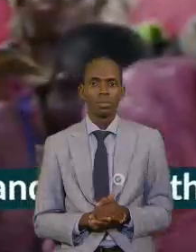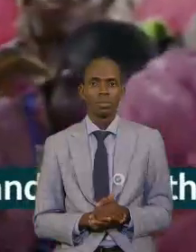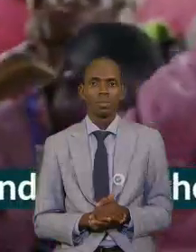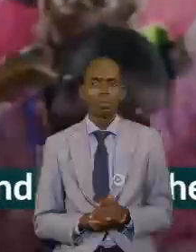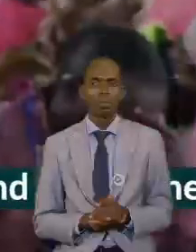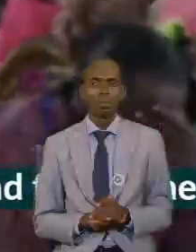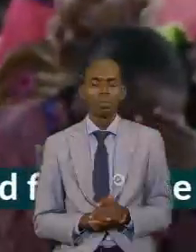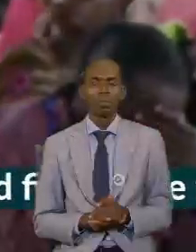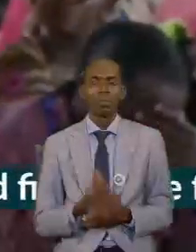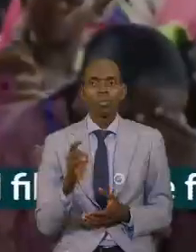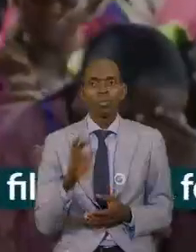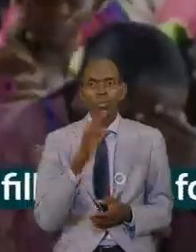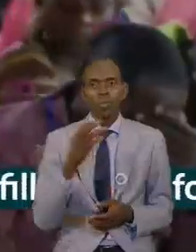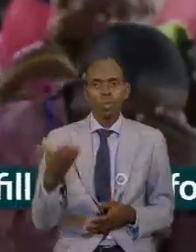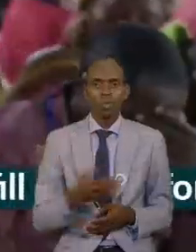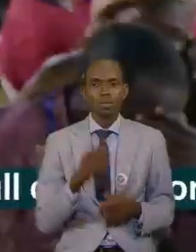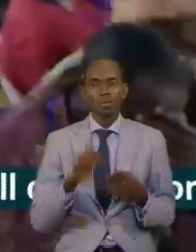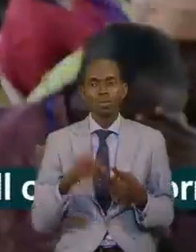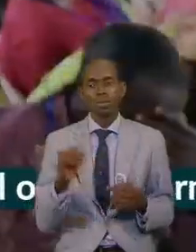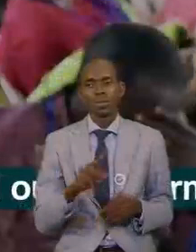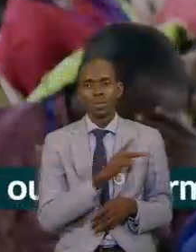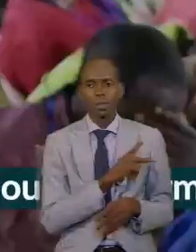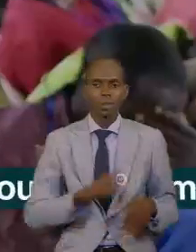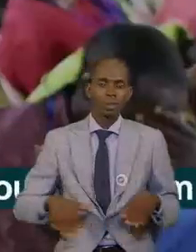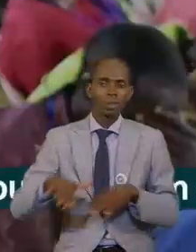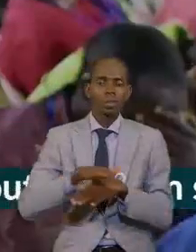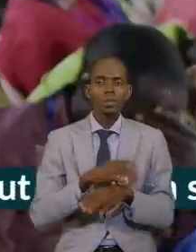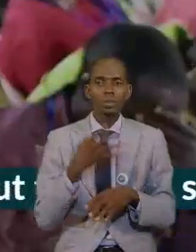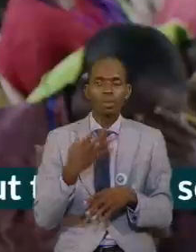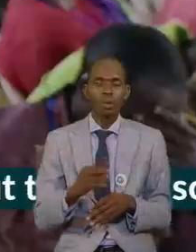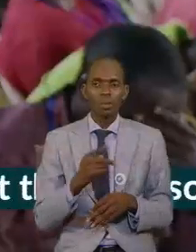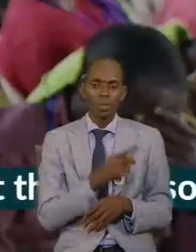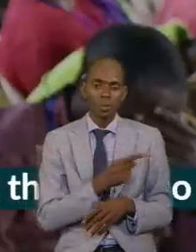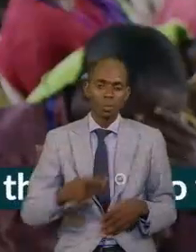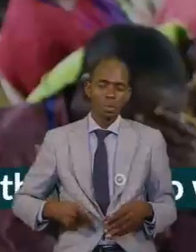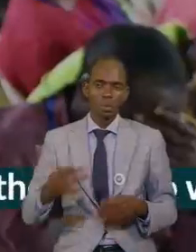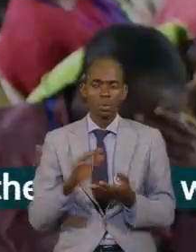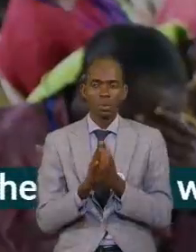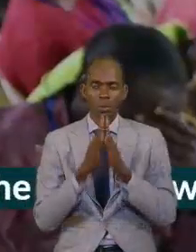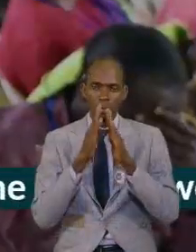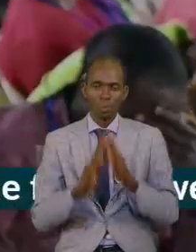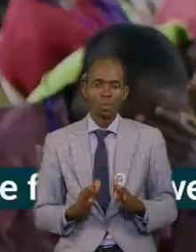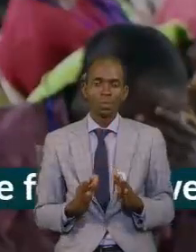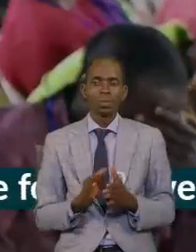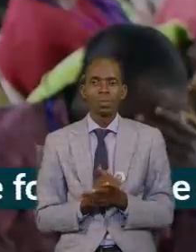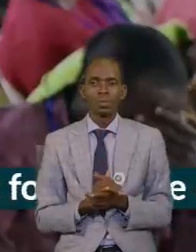You're welcome to the kingdom of the Prince of Peace. What a wonderful day.